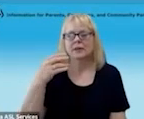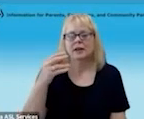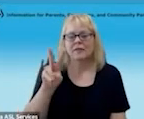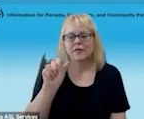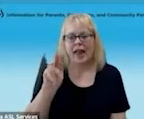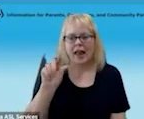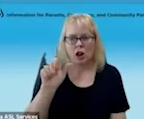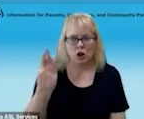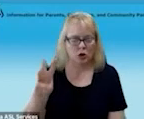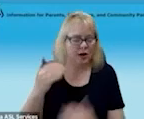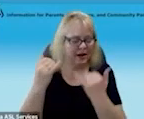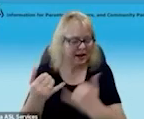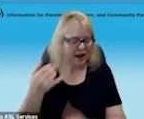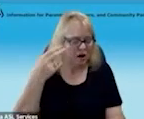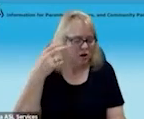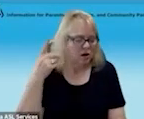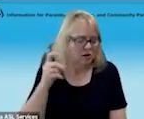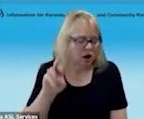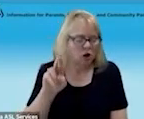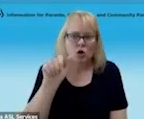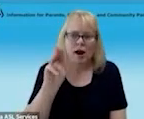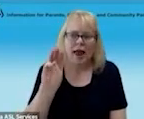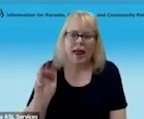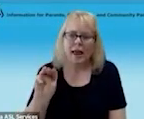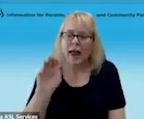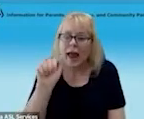Thank you so much for the opportunity today.